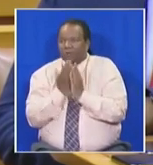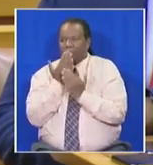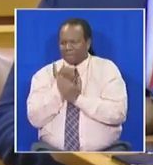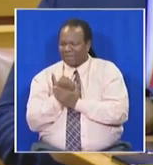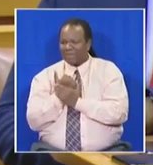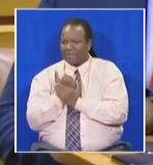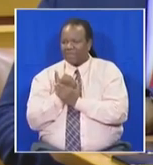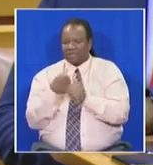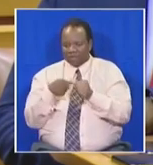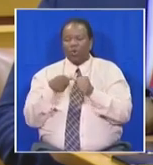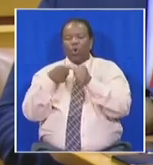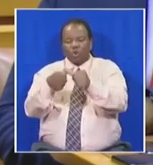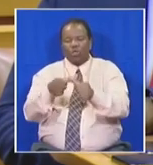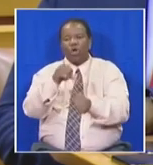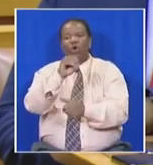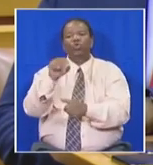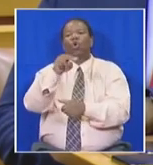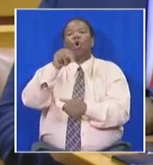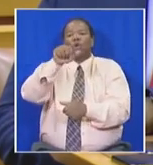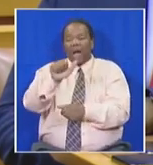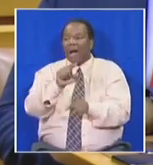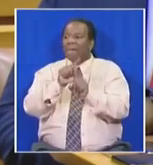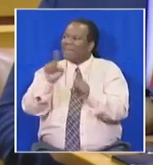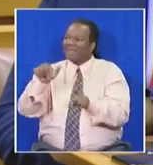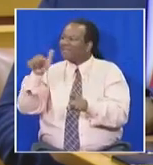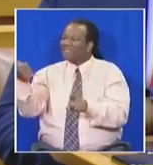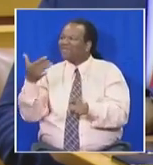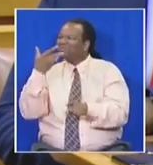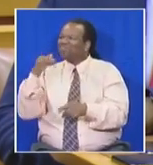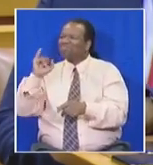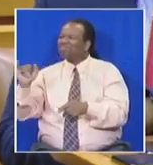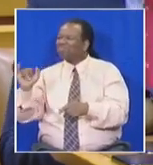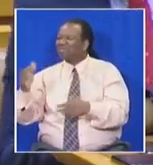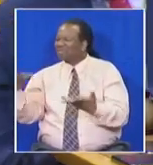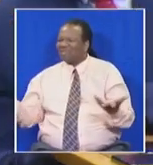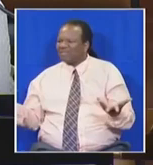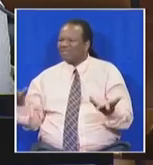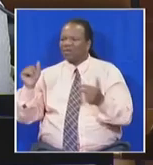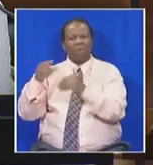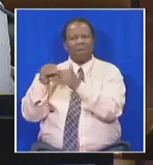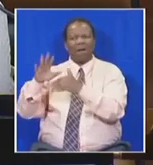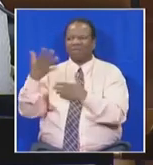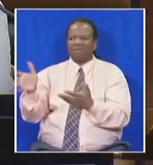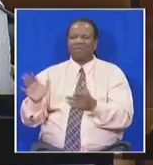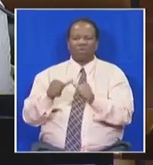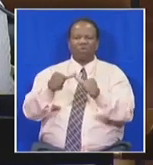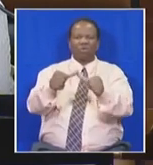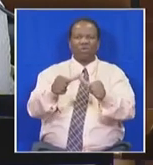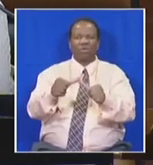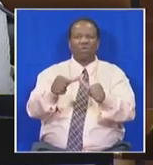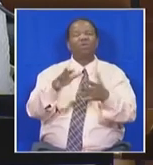House and reject this frivolous intervention by this honorable member. Thank you very much. Honorable Chair of the